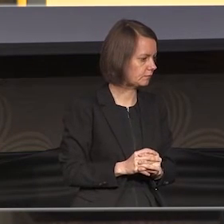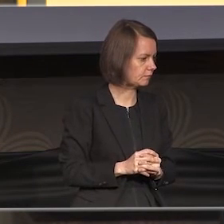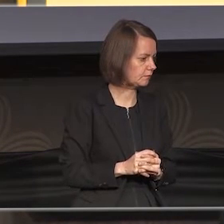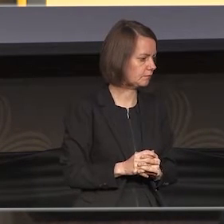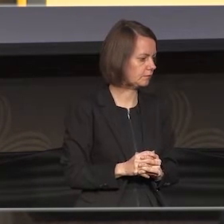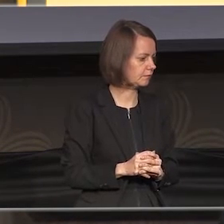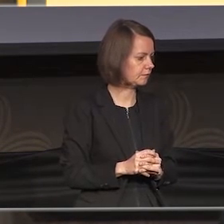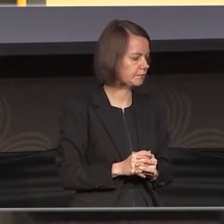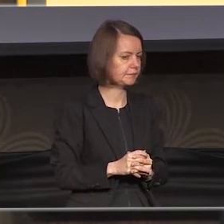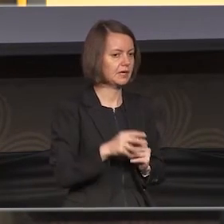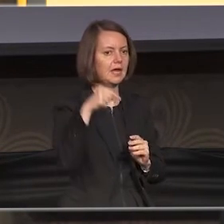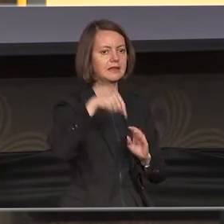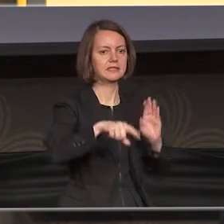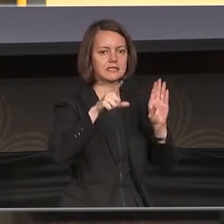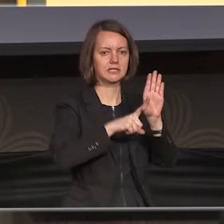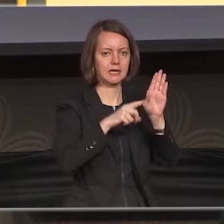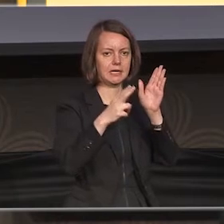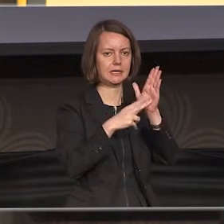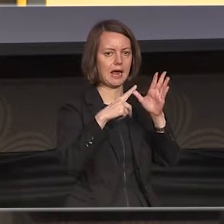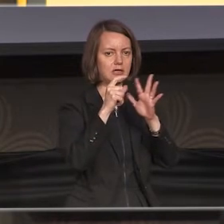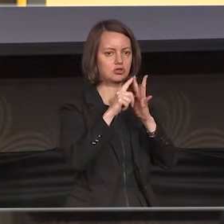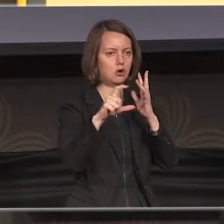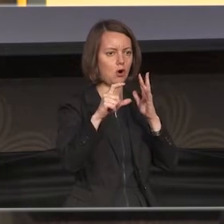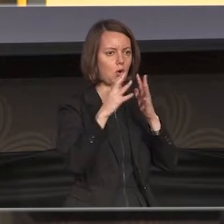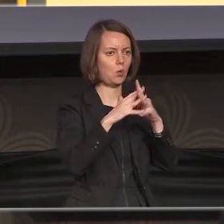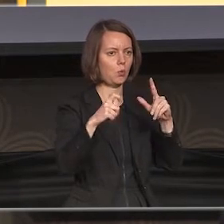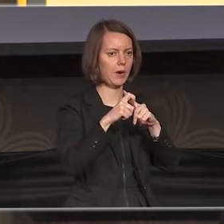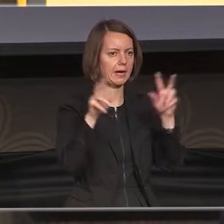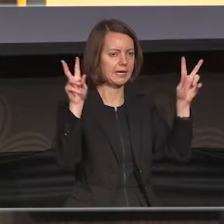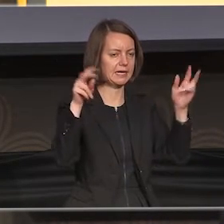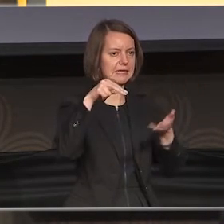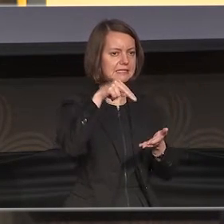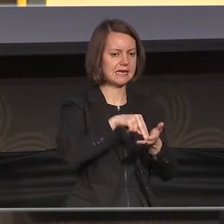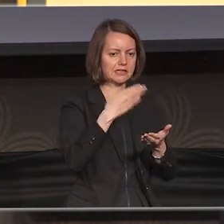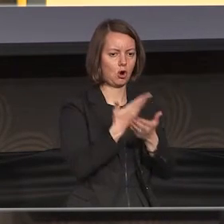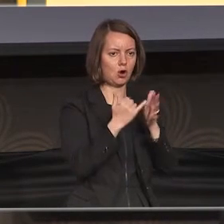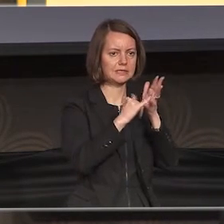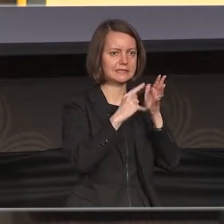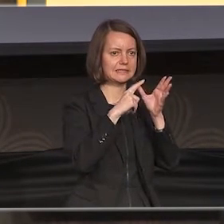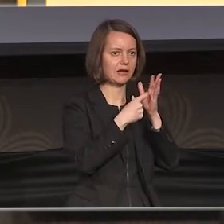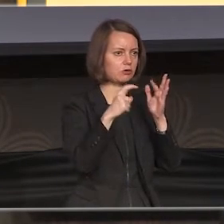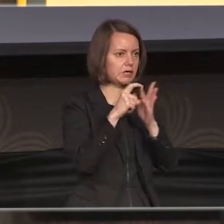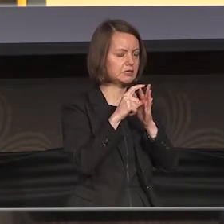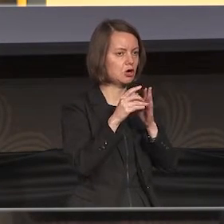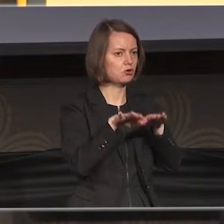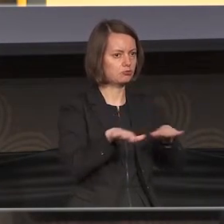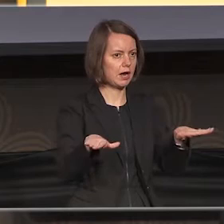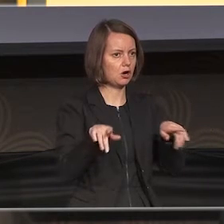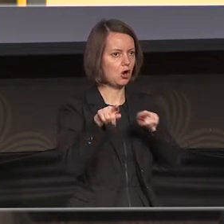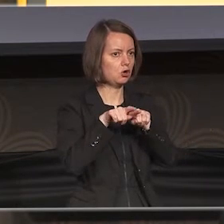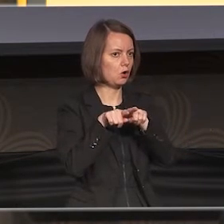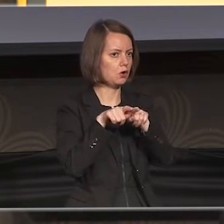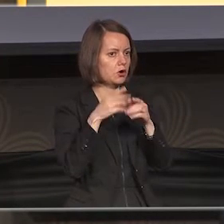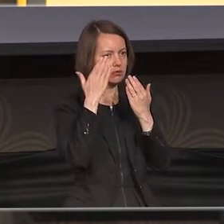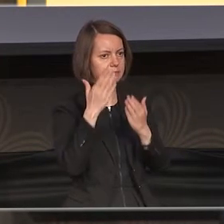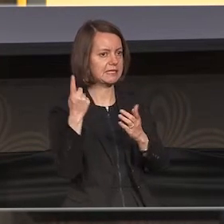for NAIDOC Week this year was standing on sacred ground, learn, respect and celebrate. And I had a number of speaking engagements in